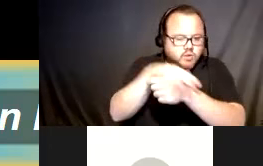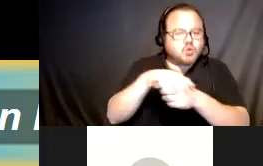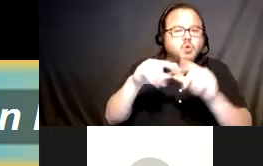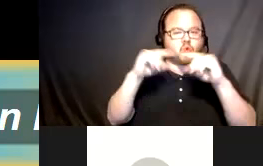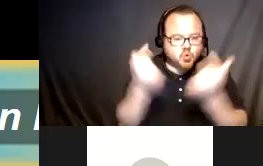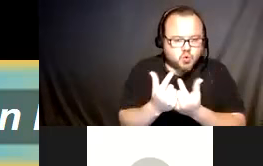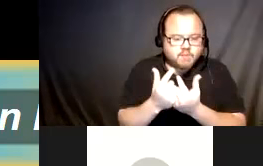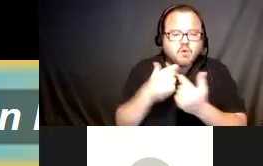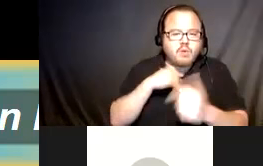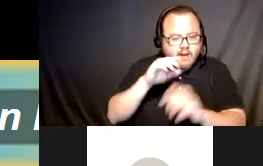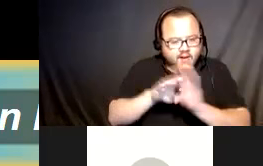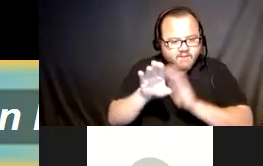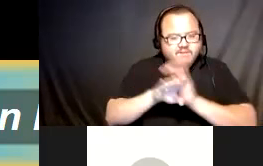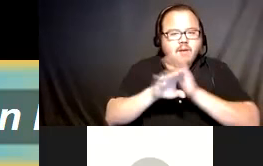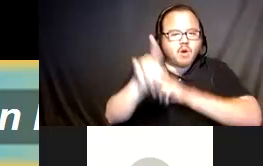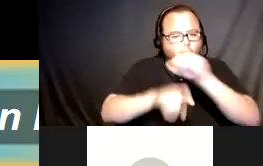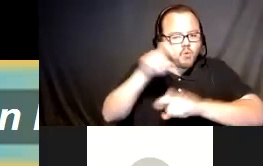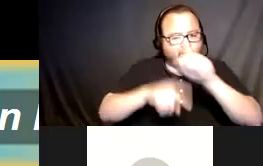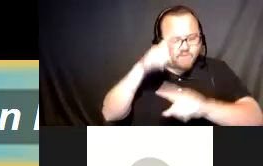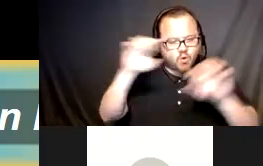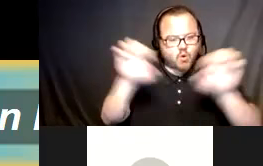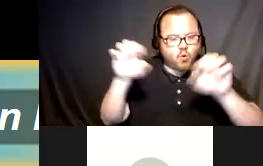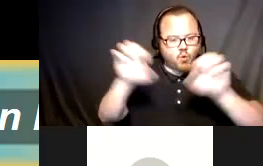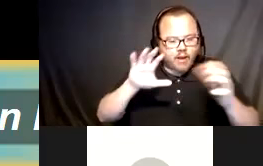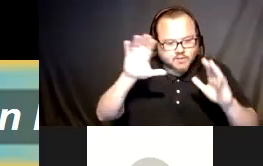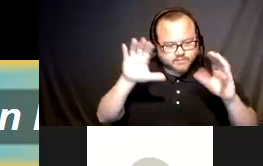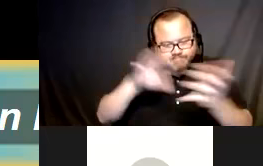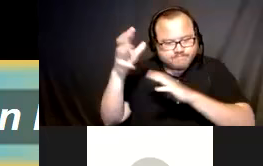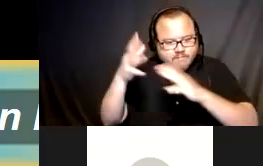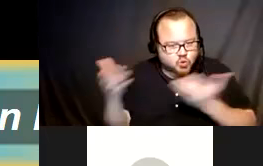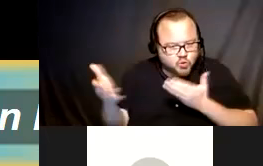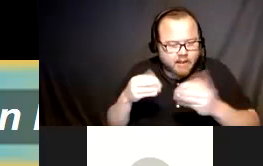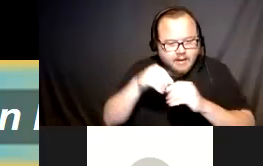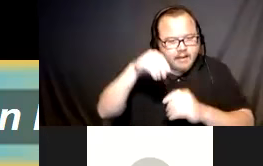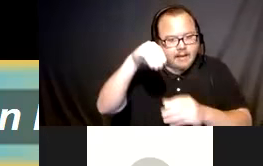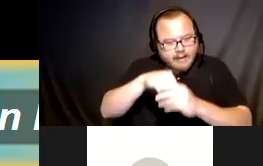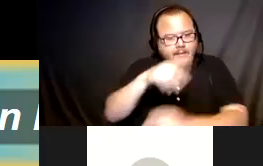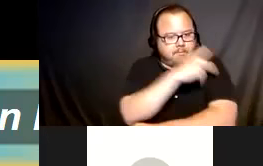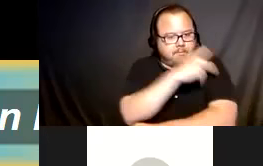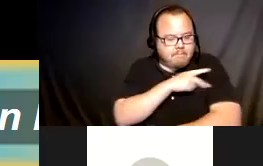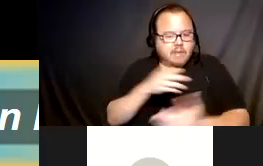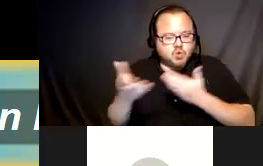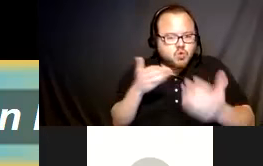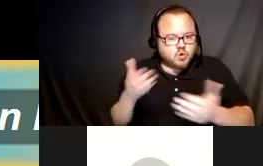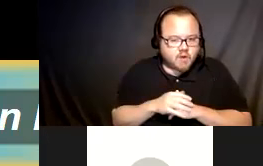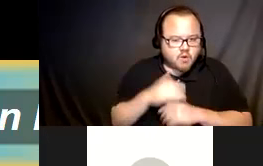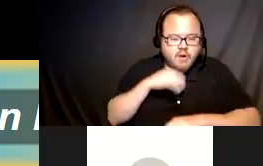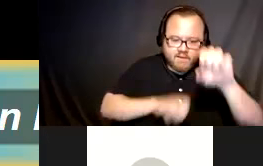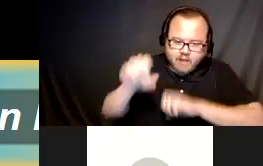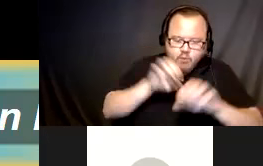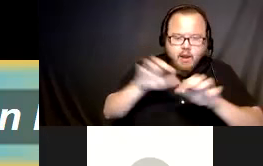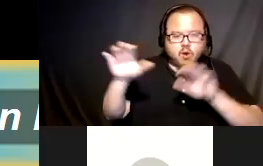a questionnaire for crisis services and for inpatient services. We have evaluated crisis service and